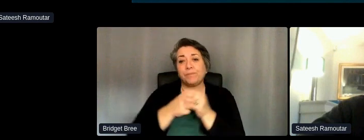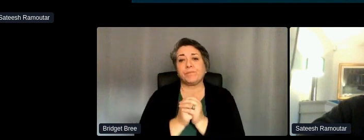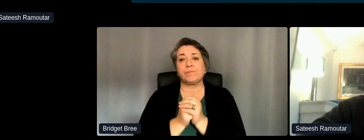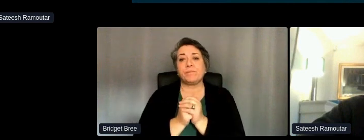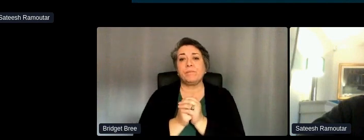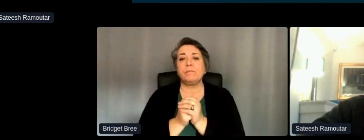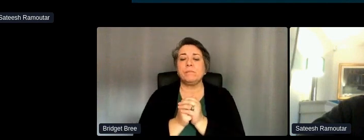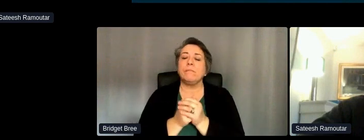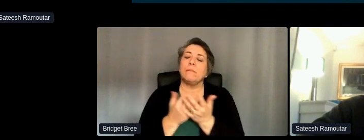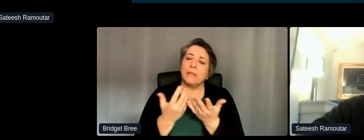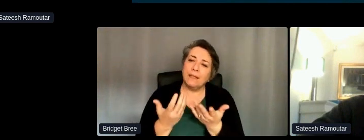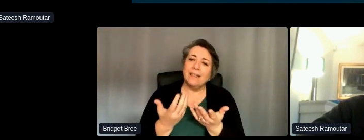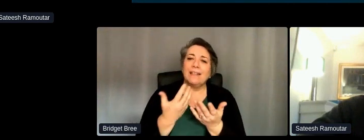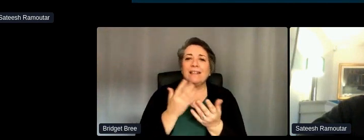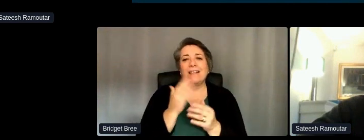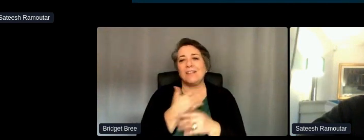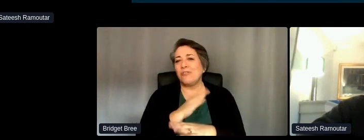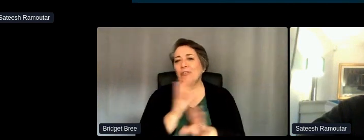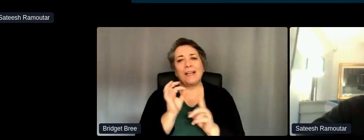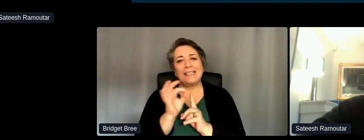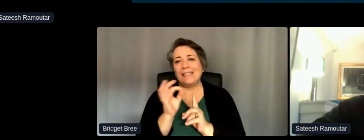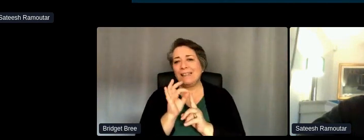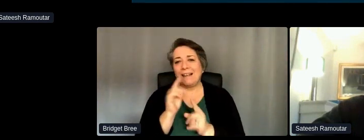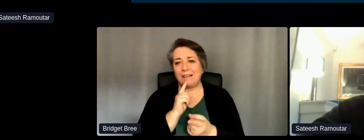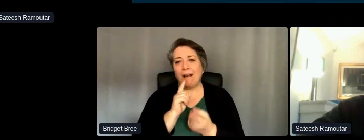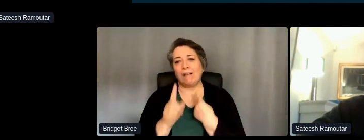detail, and feel free to contact us